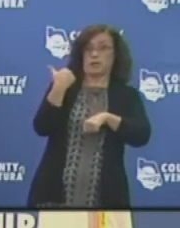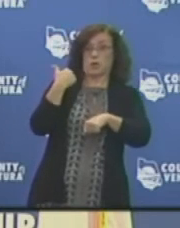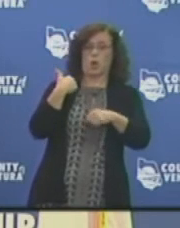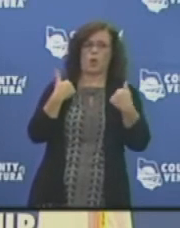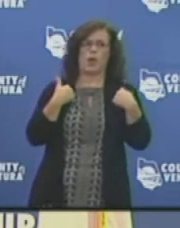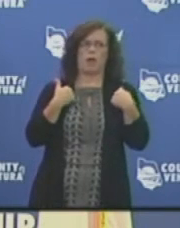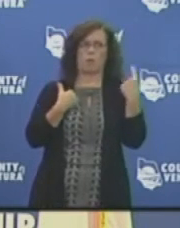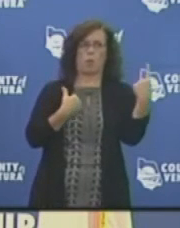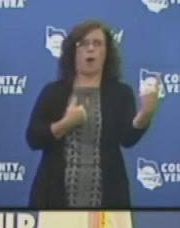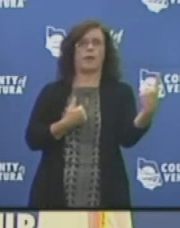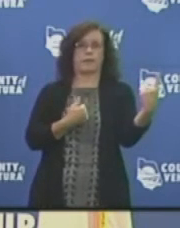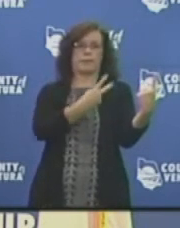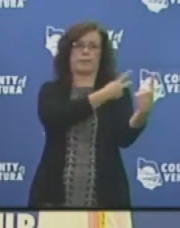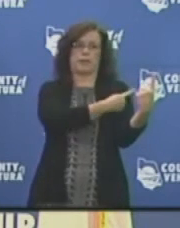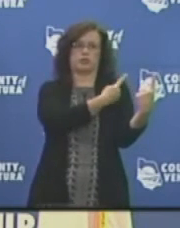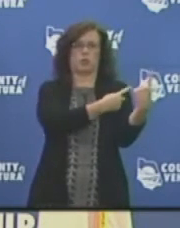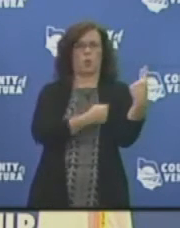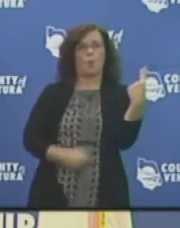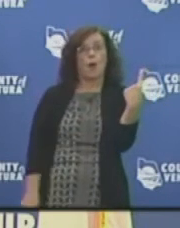today we have 16.